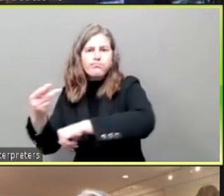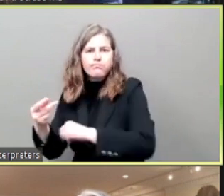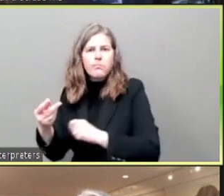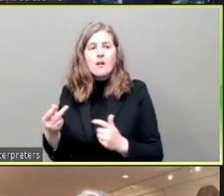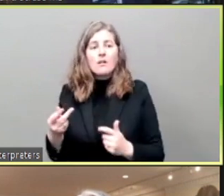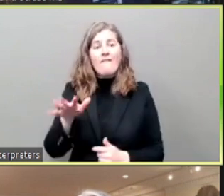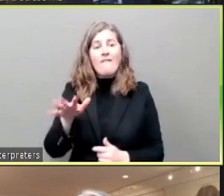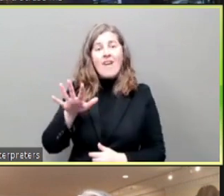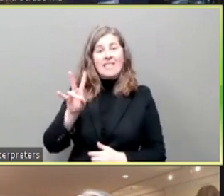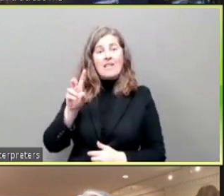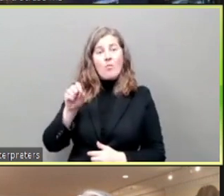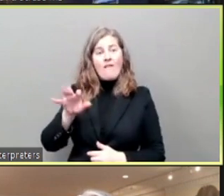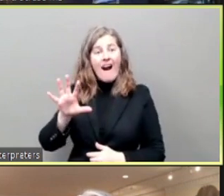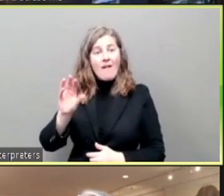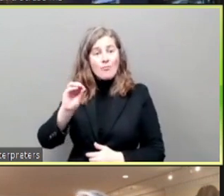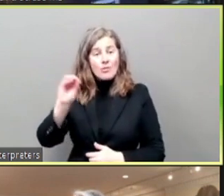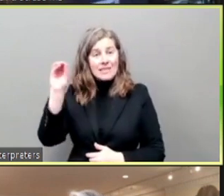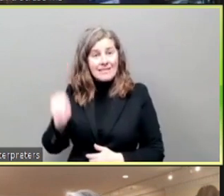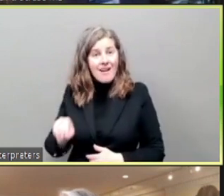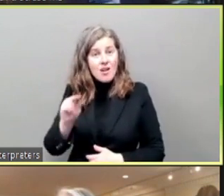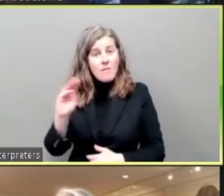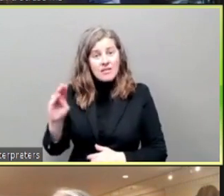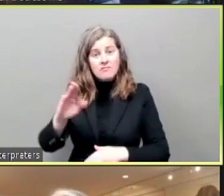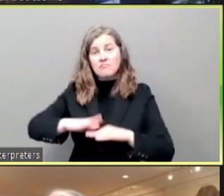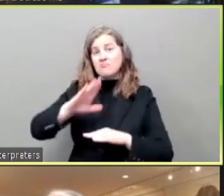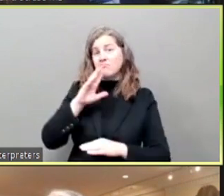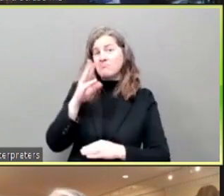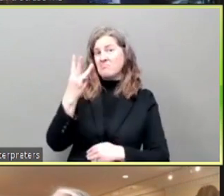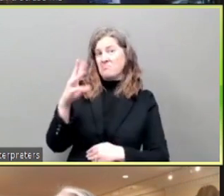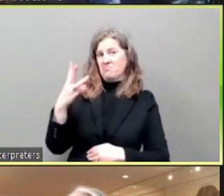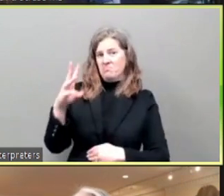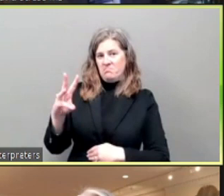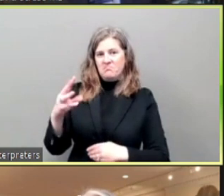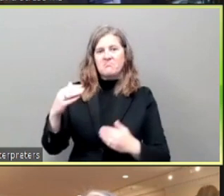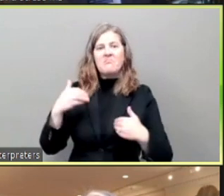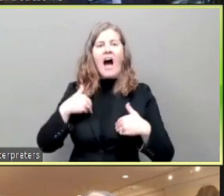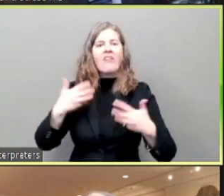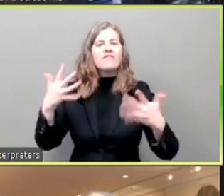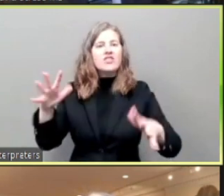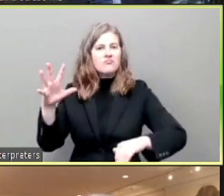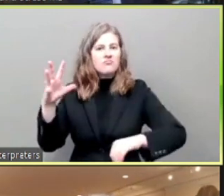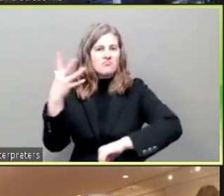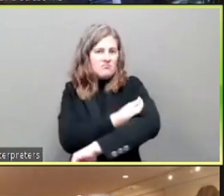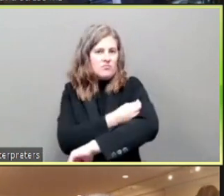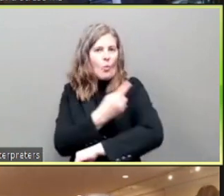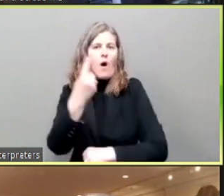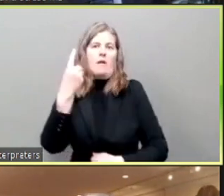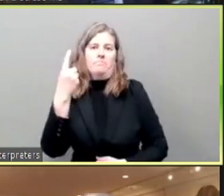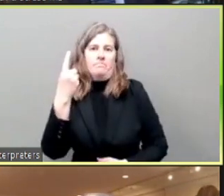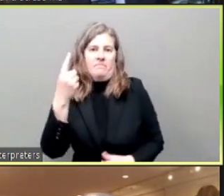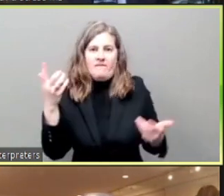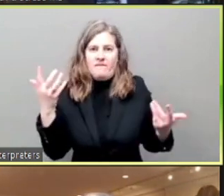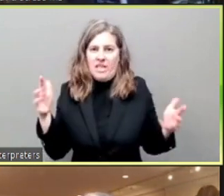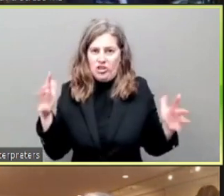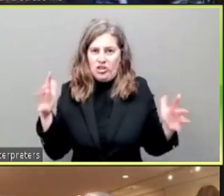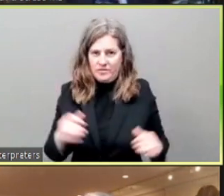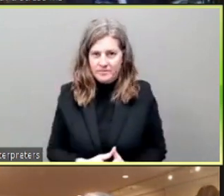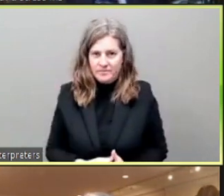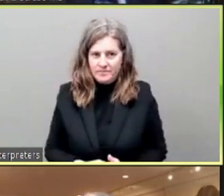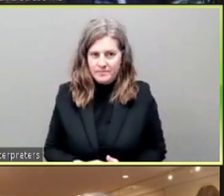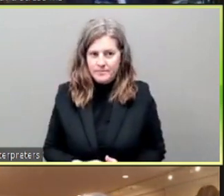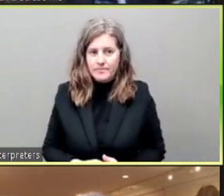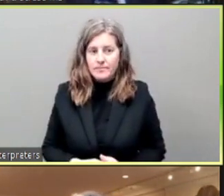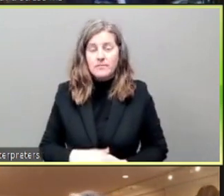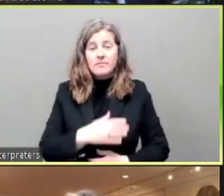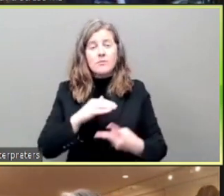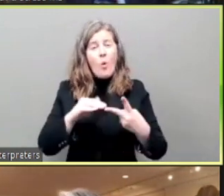57.5% of New Mexicans 16 years of age or older have received at least a first shot,